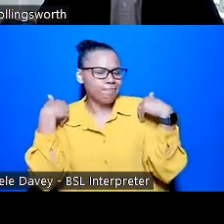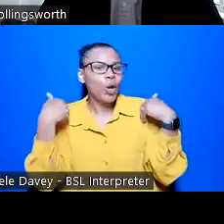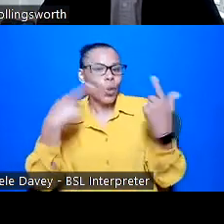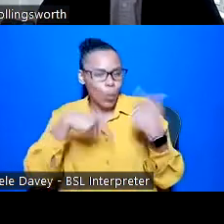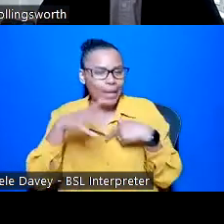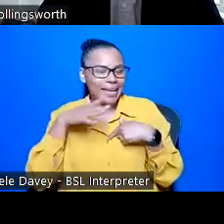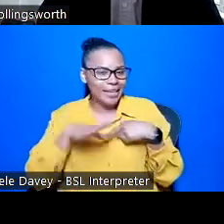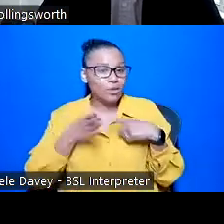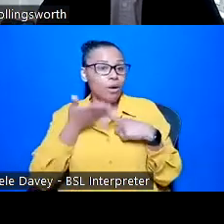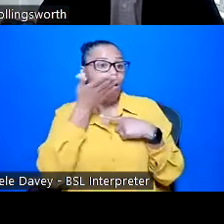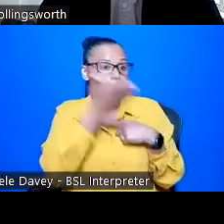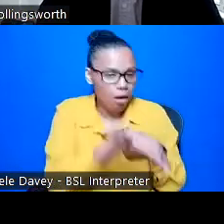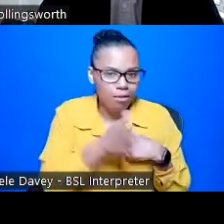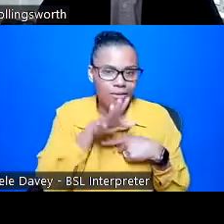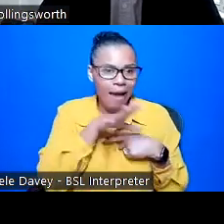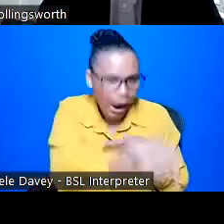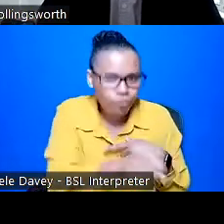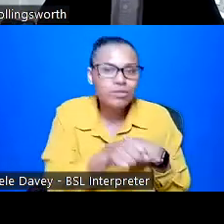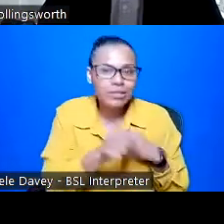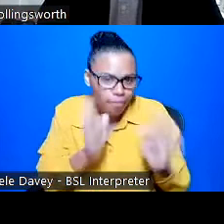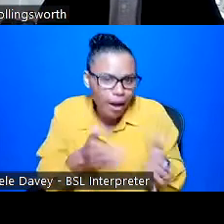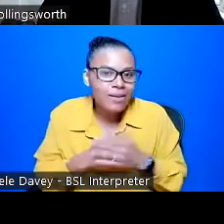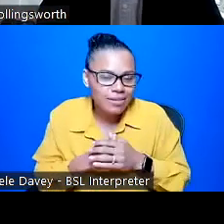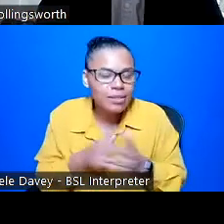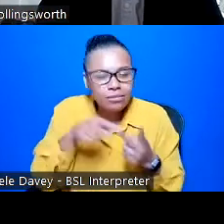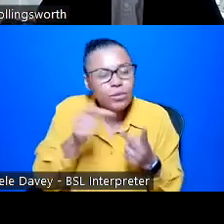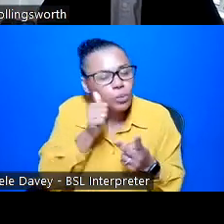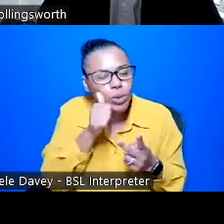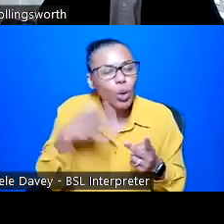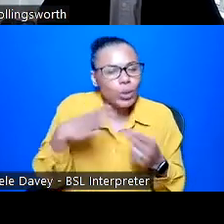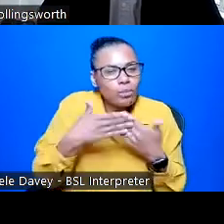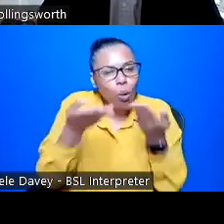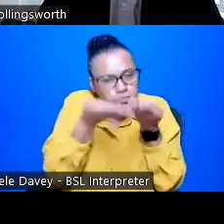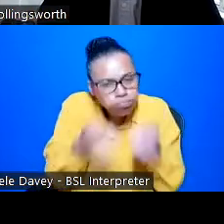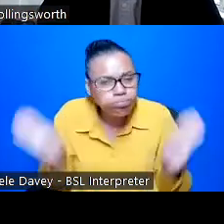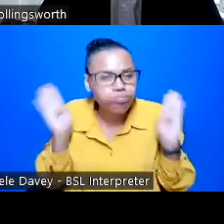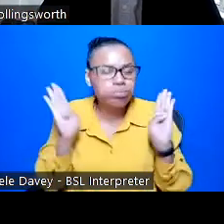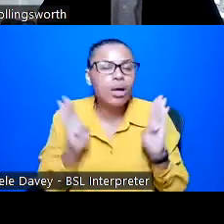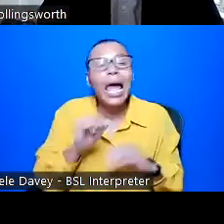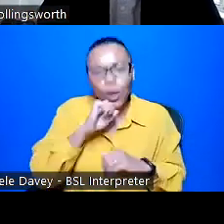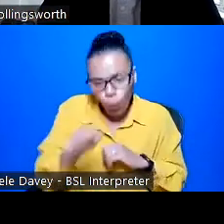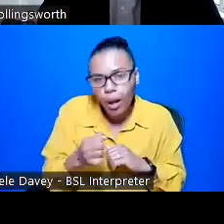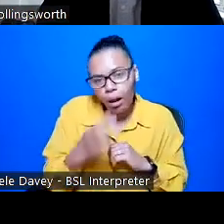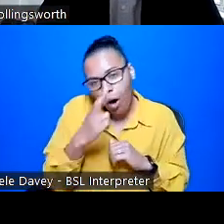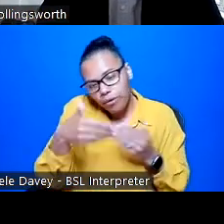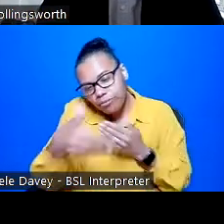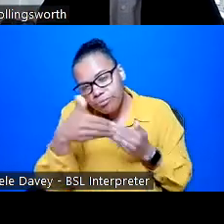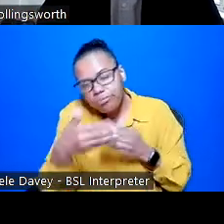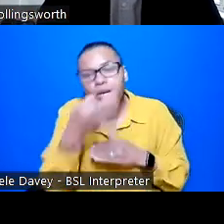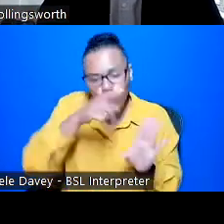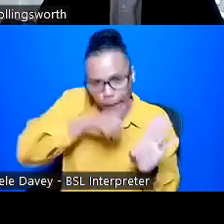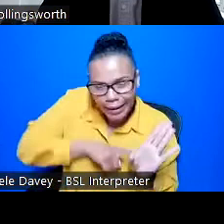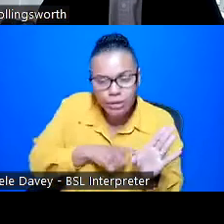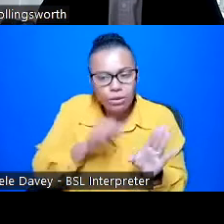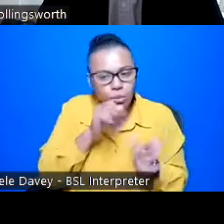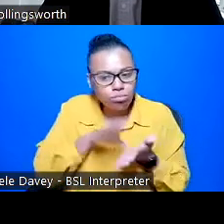place-based work are such that we know we need to expand on that, and will be significantly in the next few years as we invest in places and